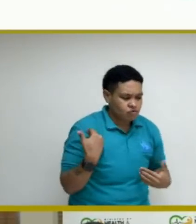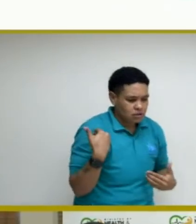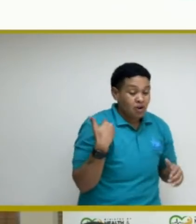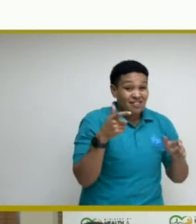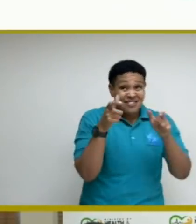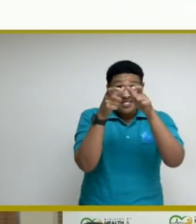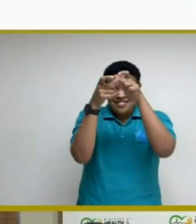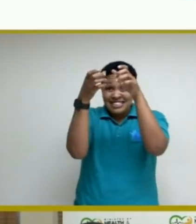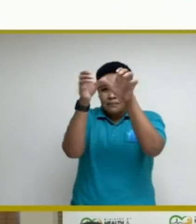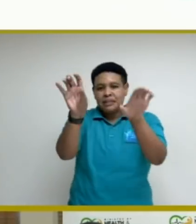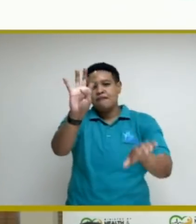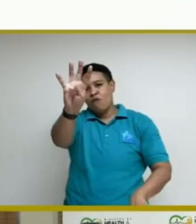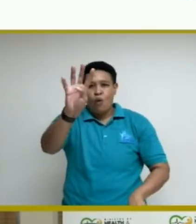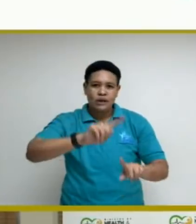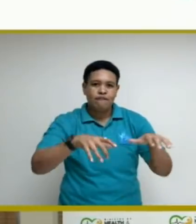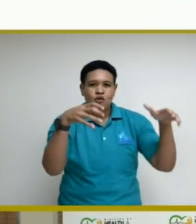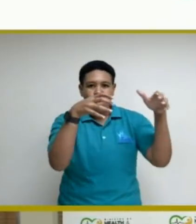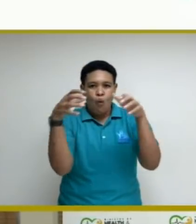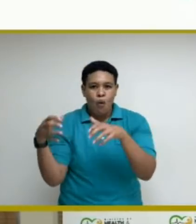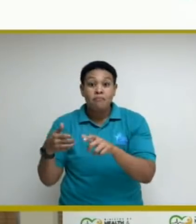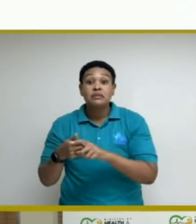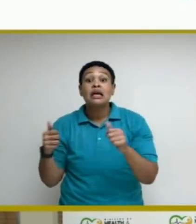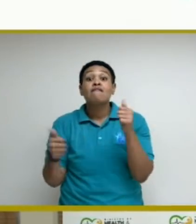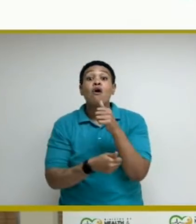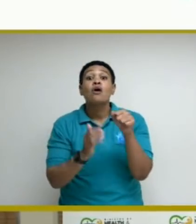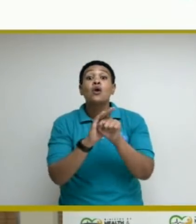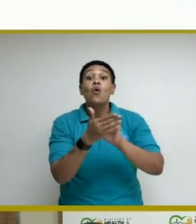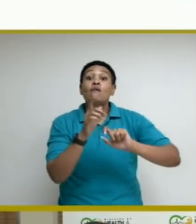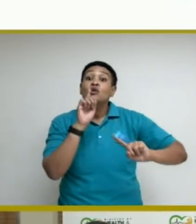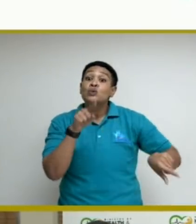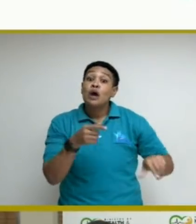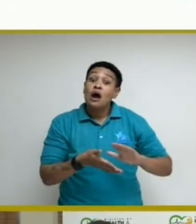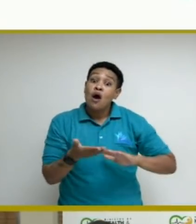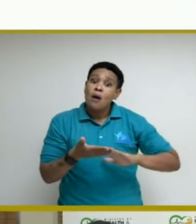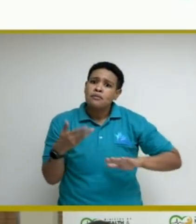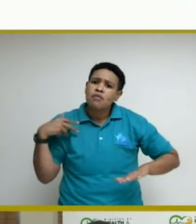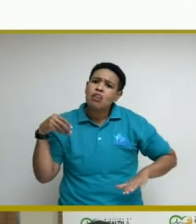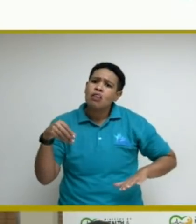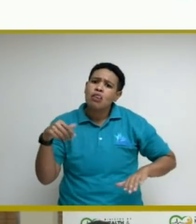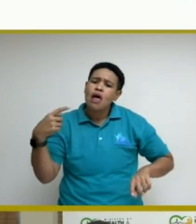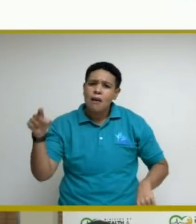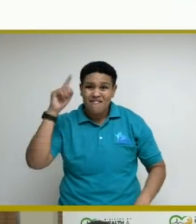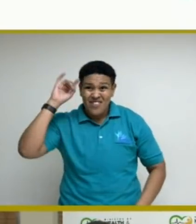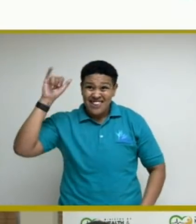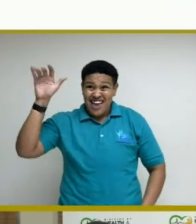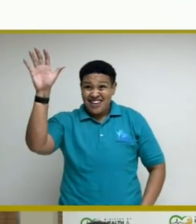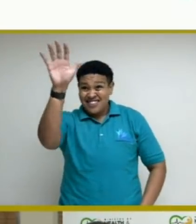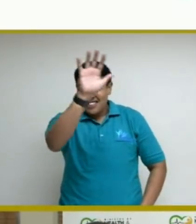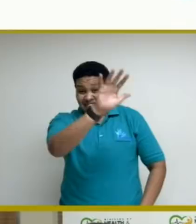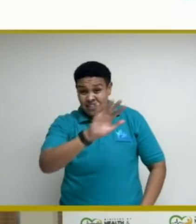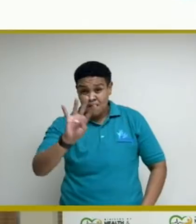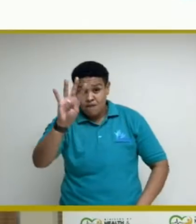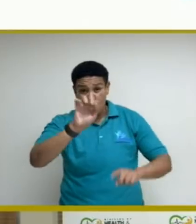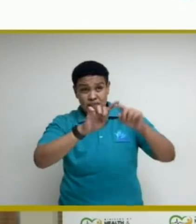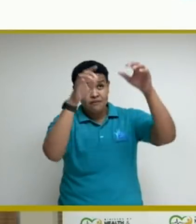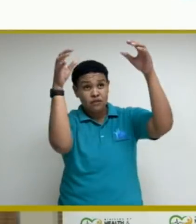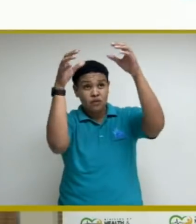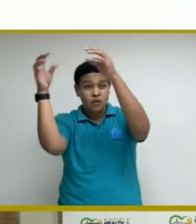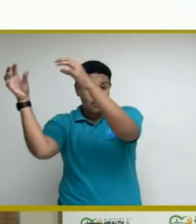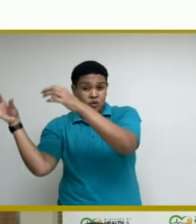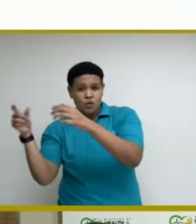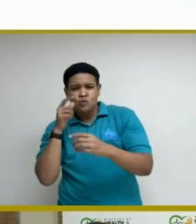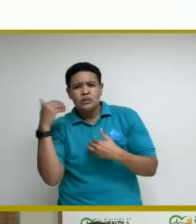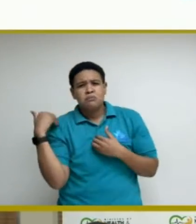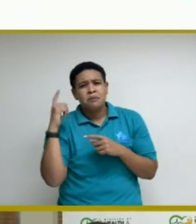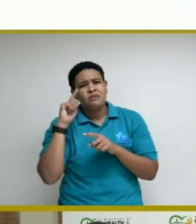COVID response, the operational aspects of that program